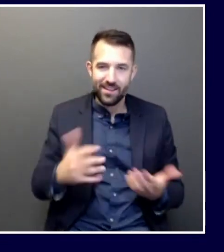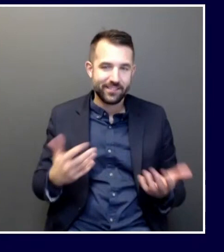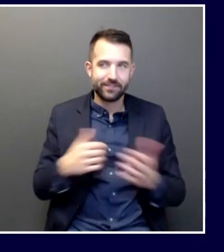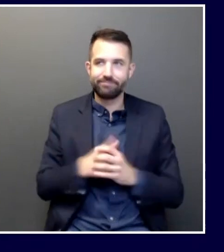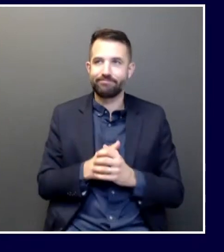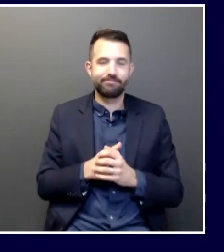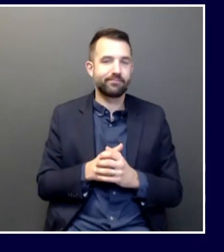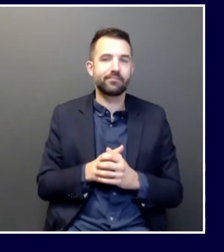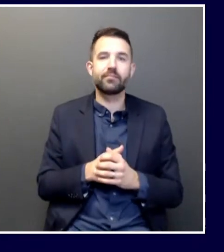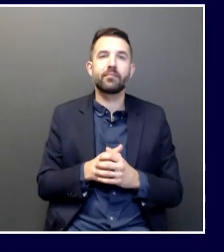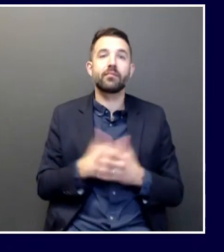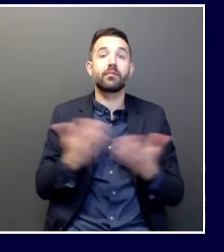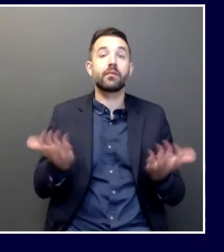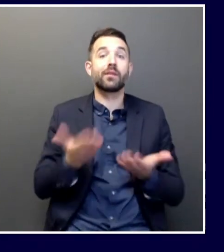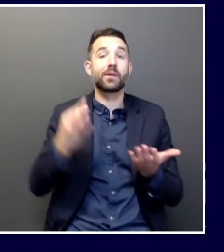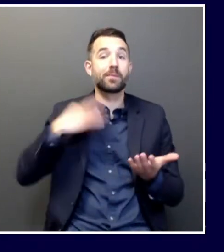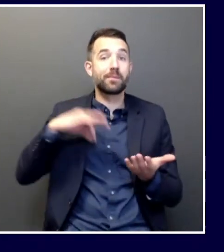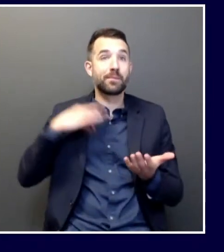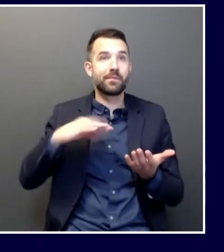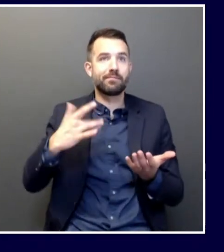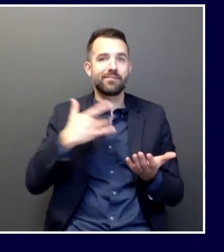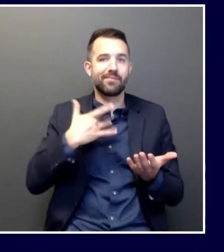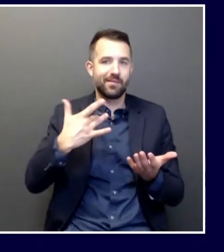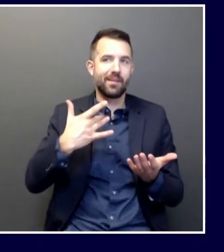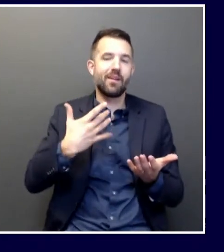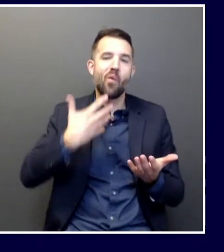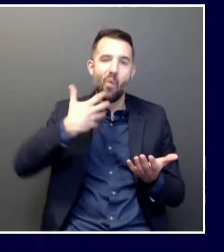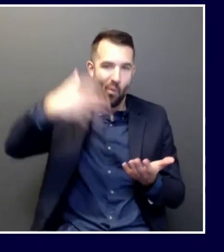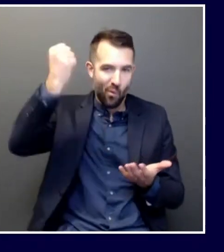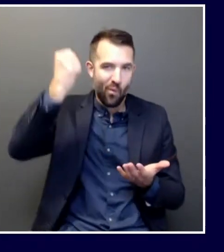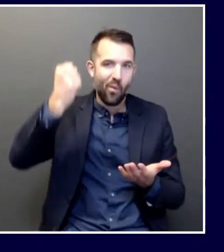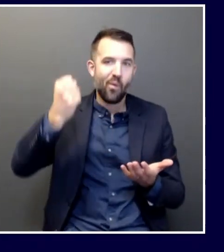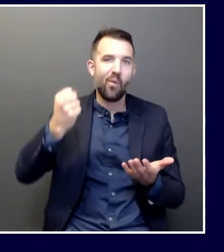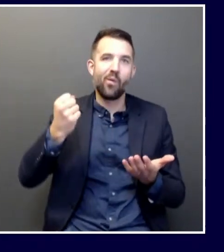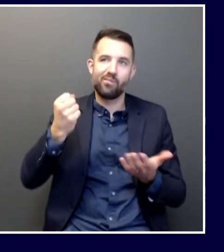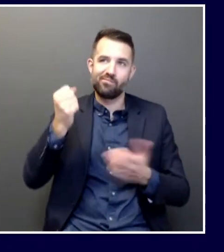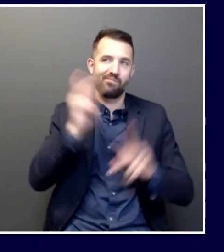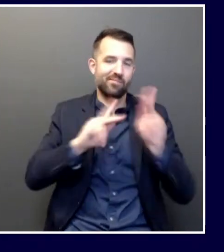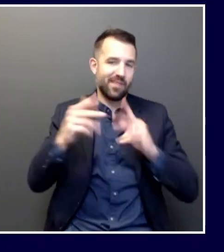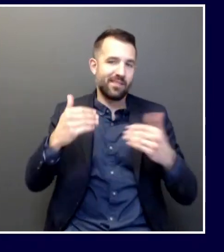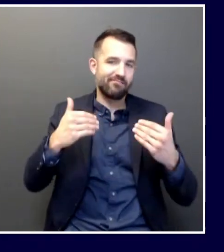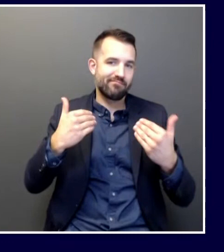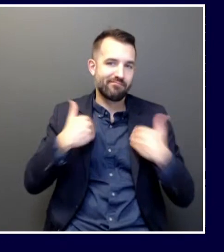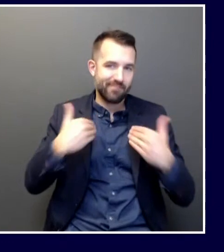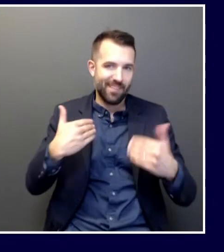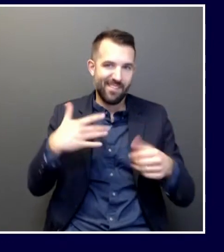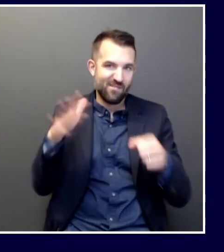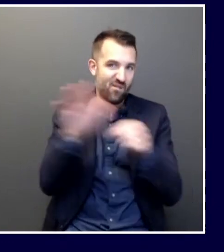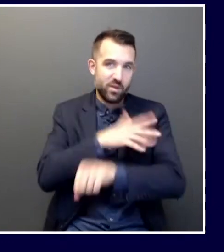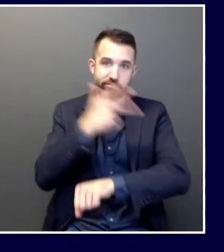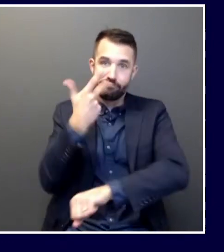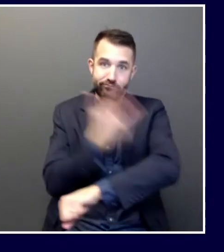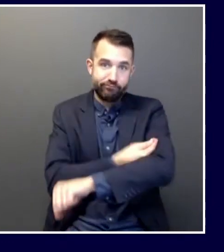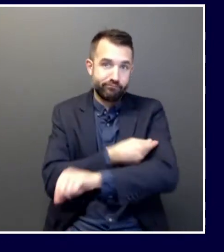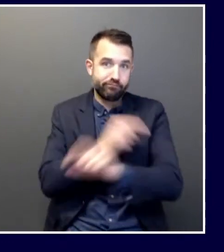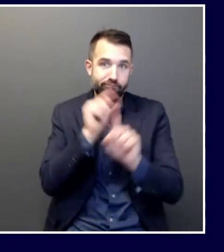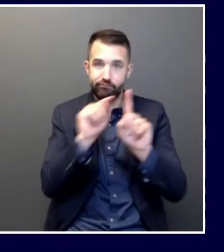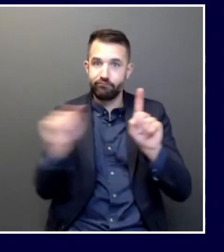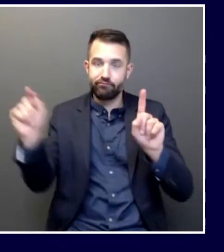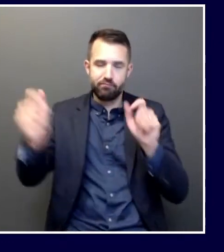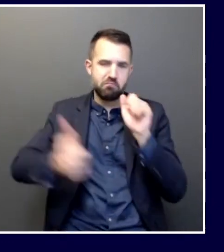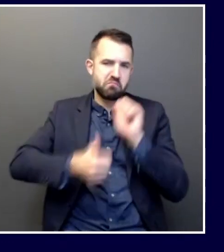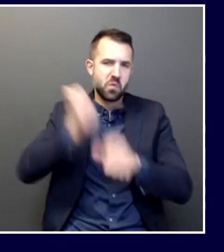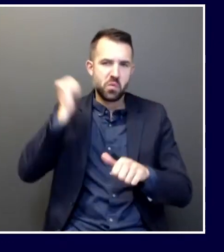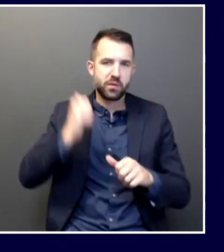average population, those who have been fully vaccinated, even though they've been fully vaccinated, may